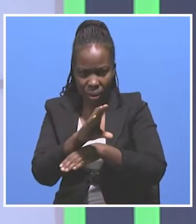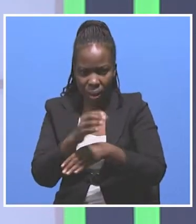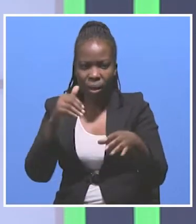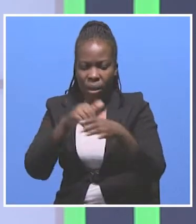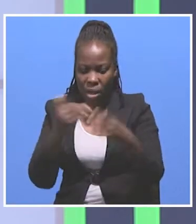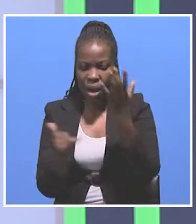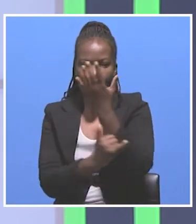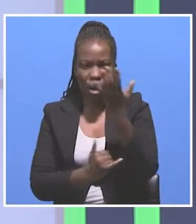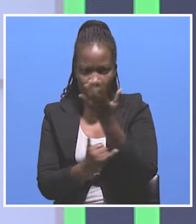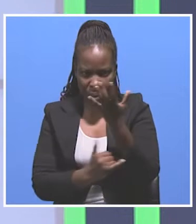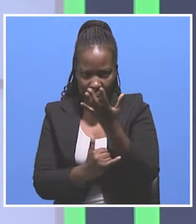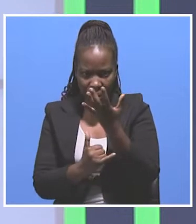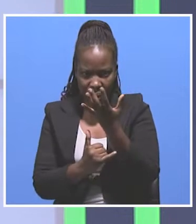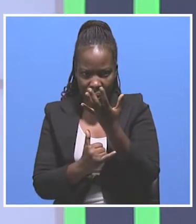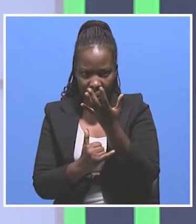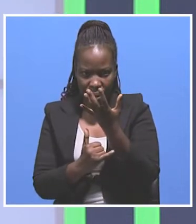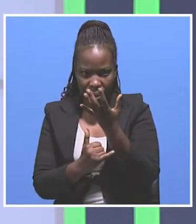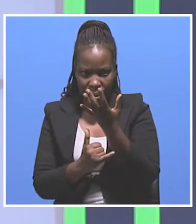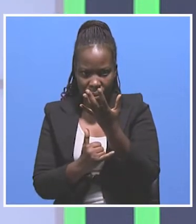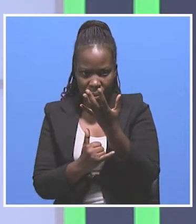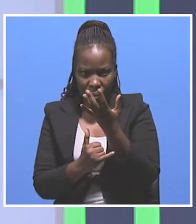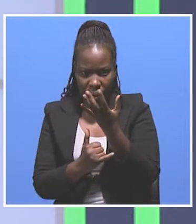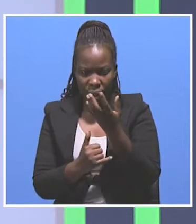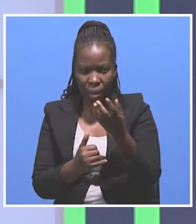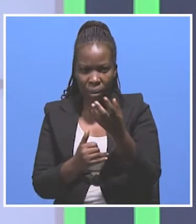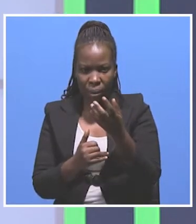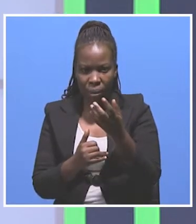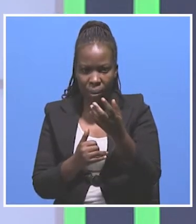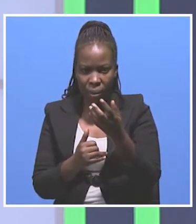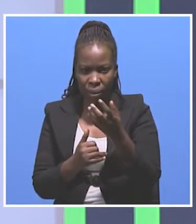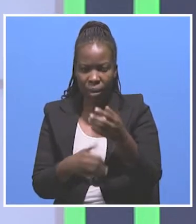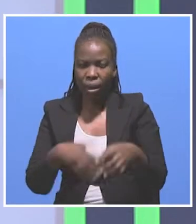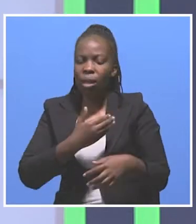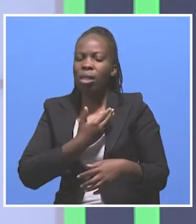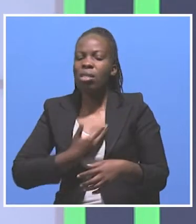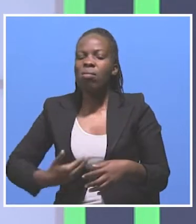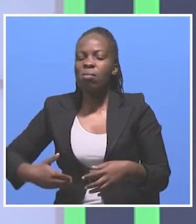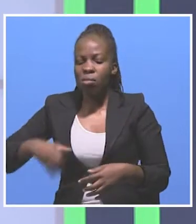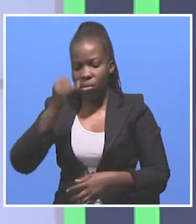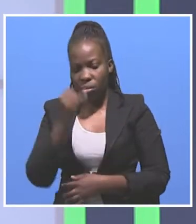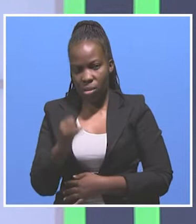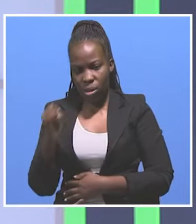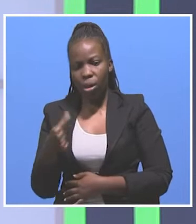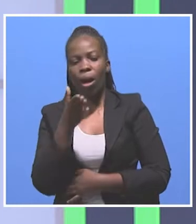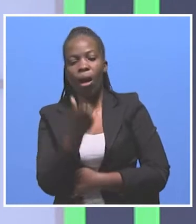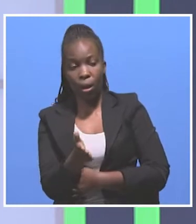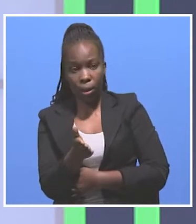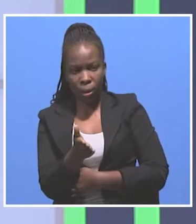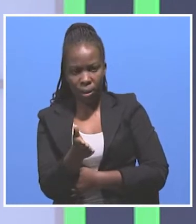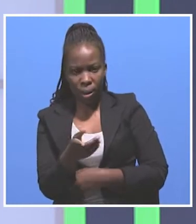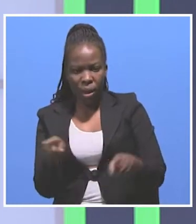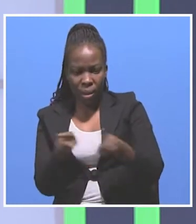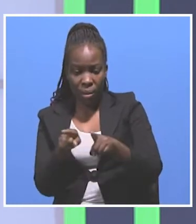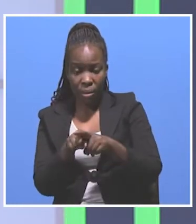our country, ranking about number 4 to number 5 causes. It's a serious issue. Even when